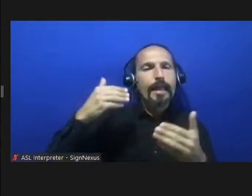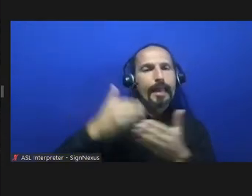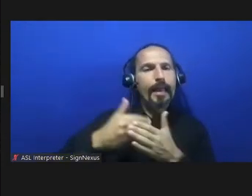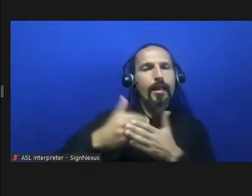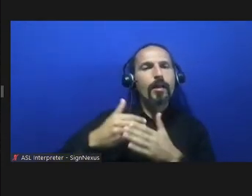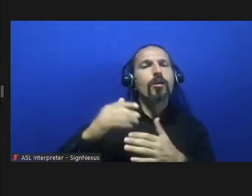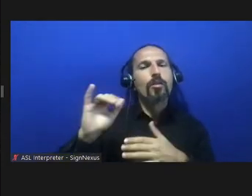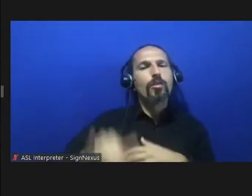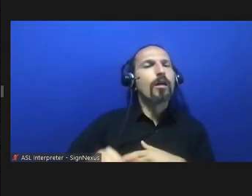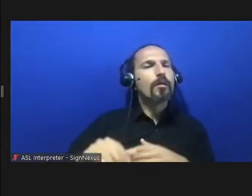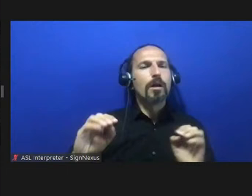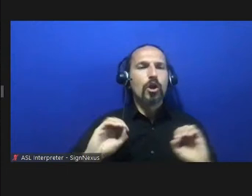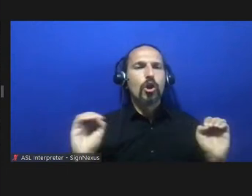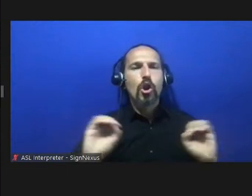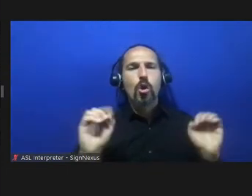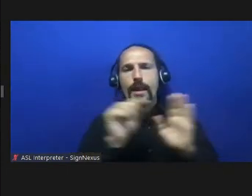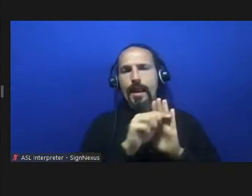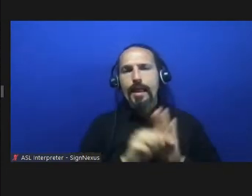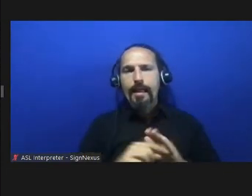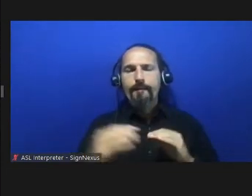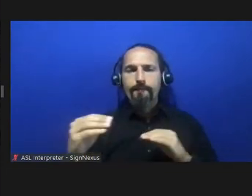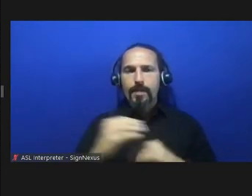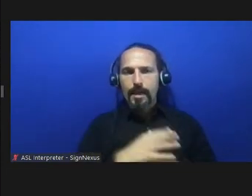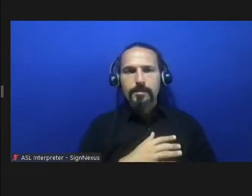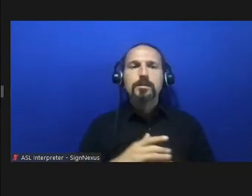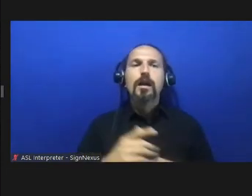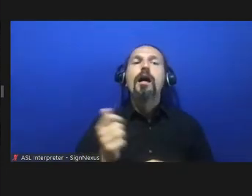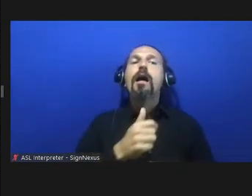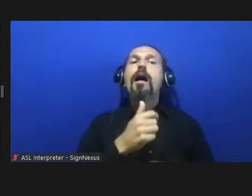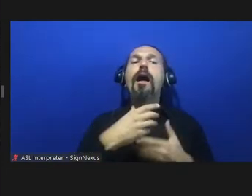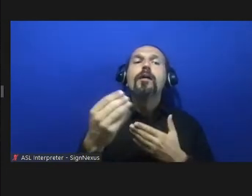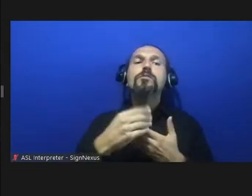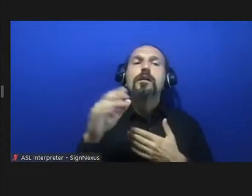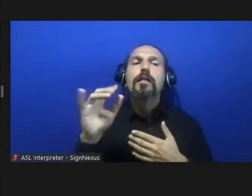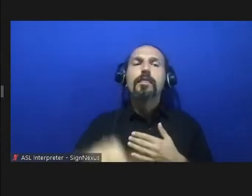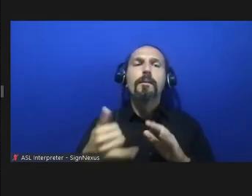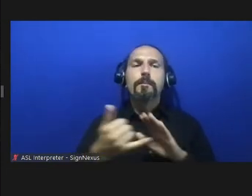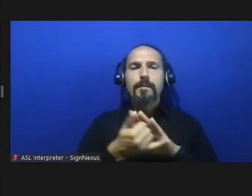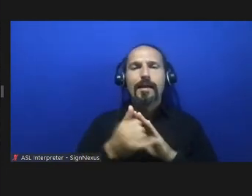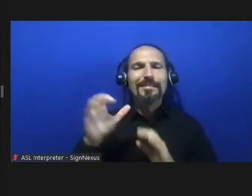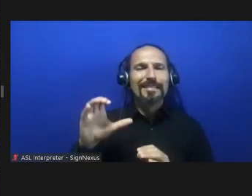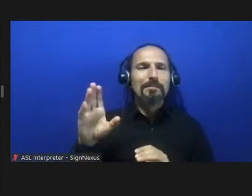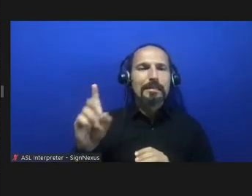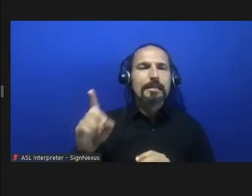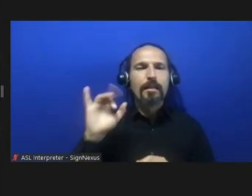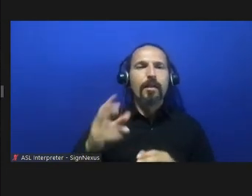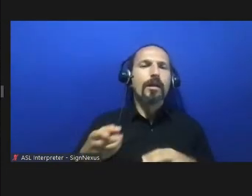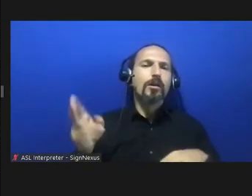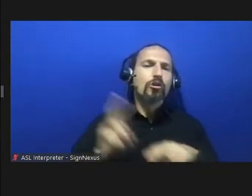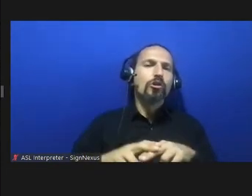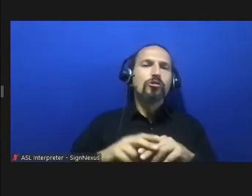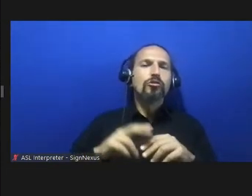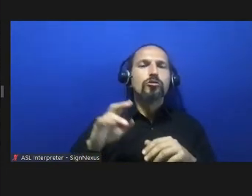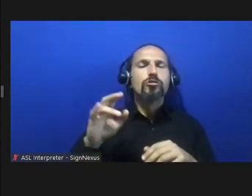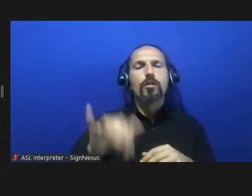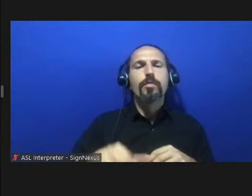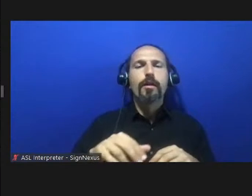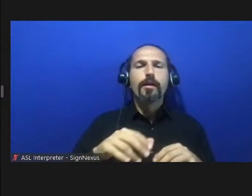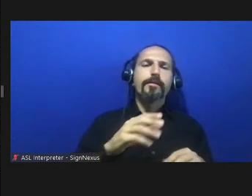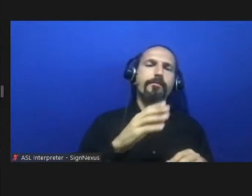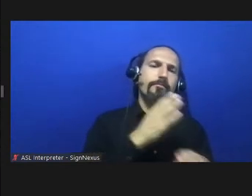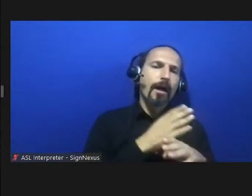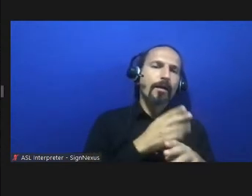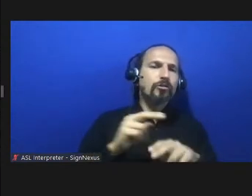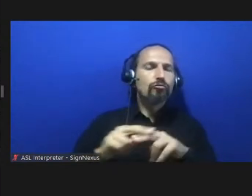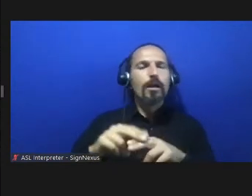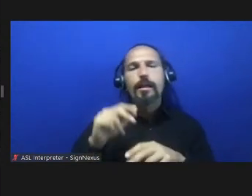again no adverse effects outside the manhattan central business district increased transit usage at individual stations would